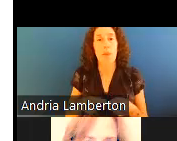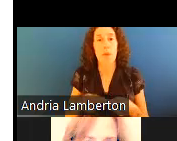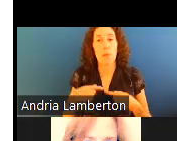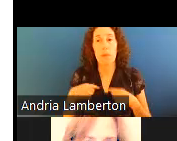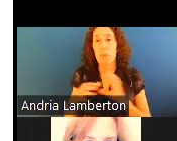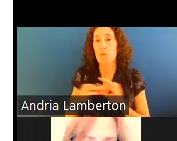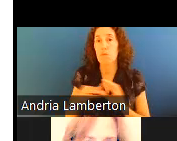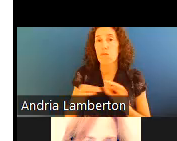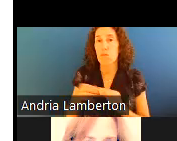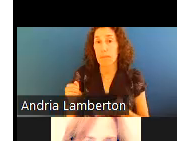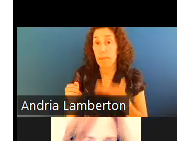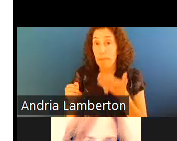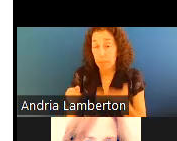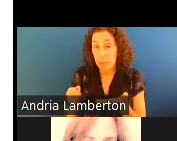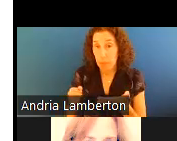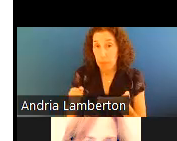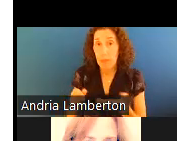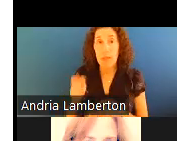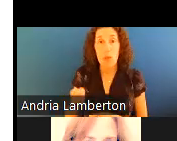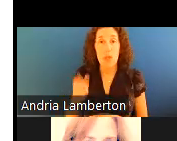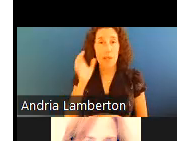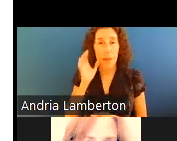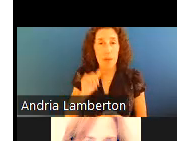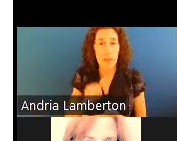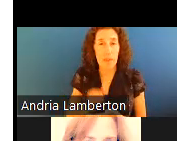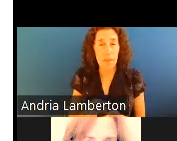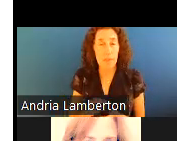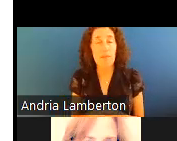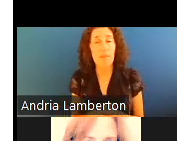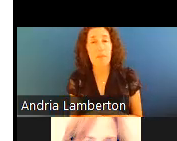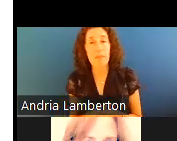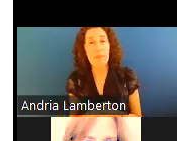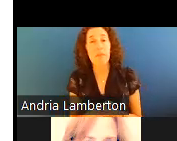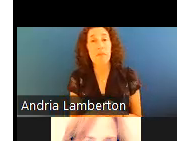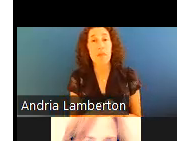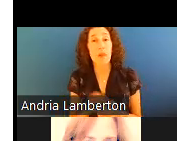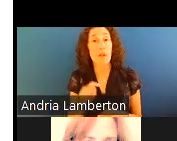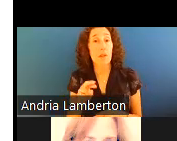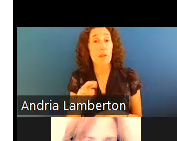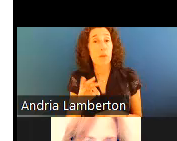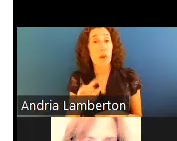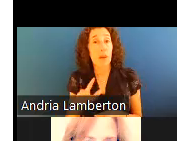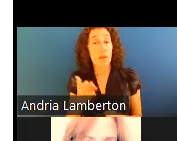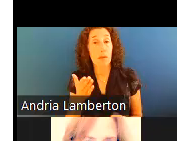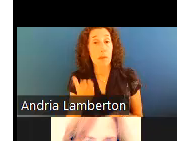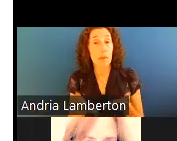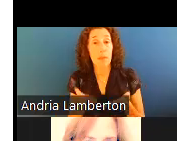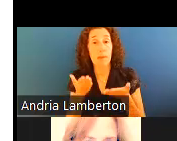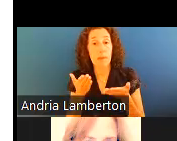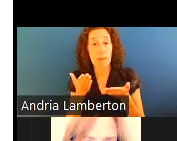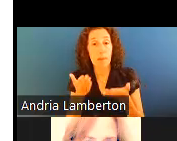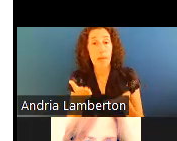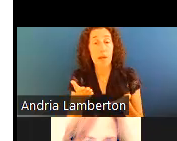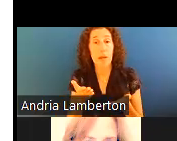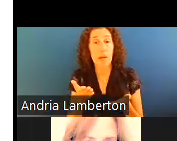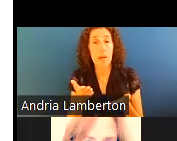They also may not agree with the offer. They may feel that that's not serious enough for what they experienced. As we mentioned before, it is